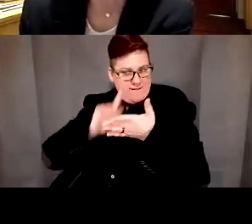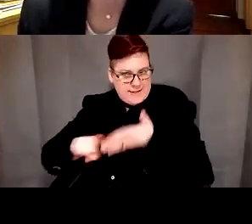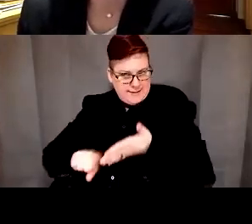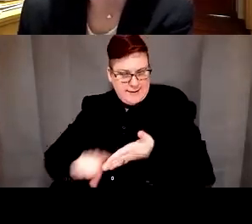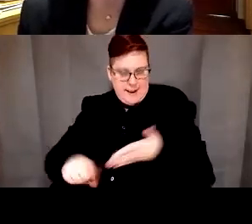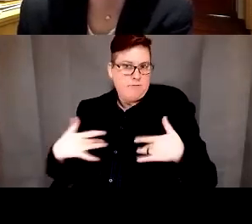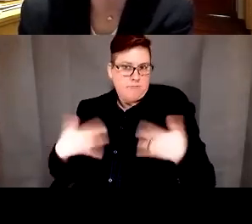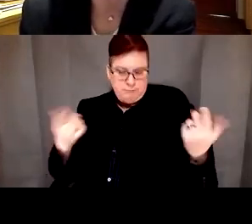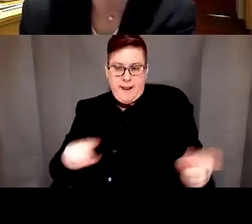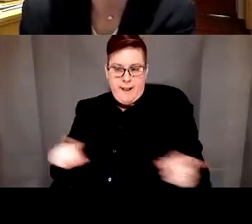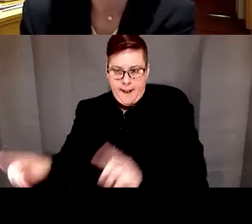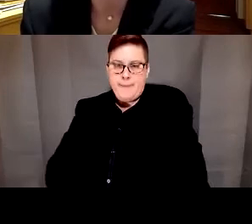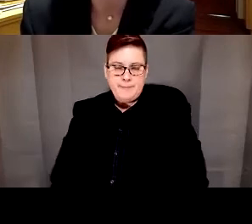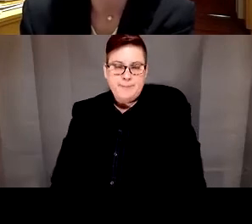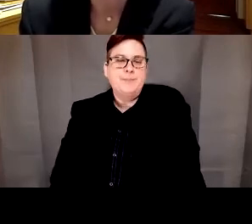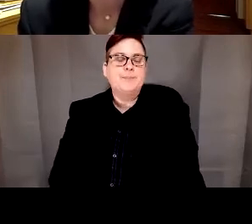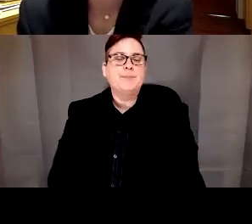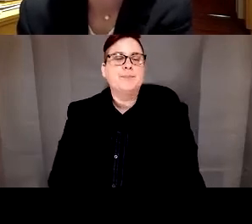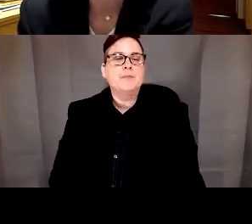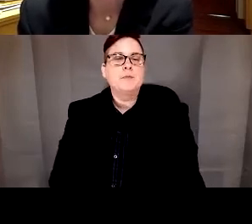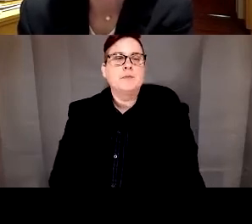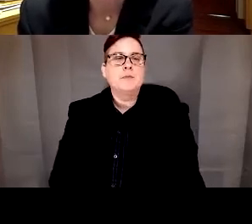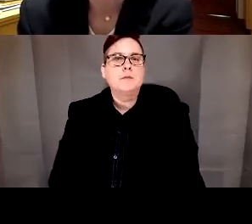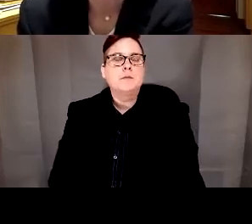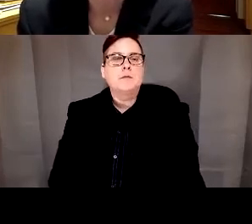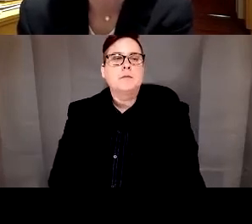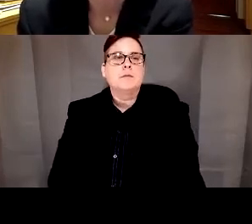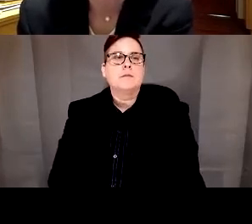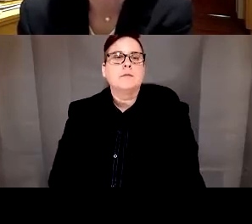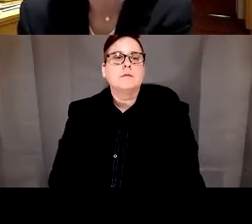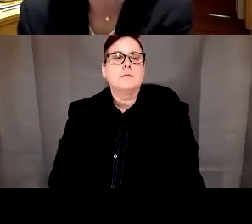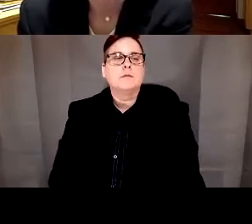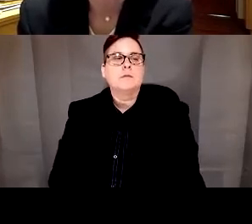investigating the case. And